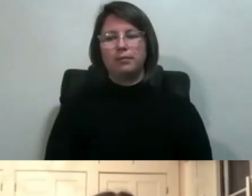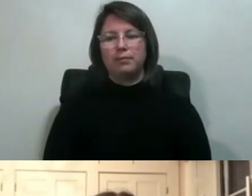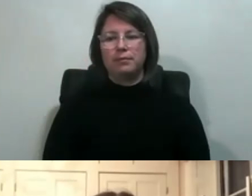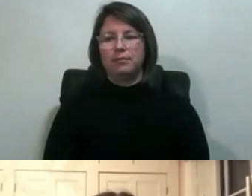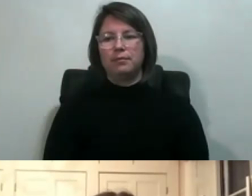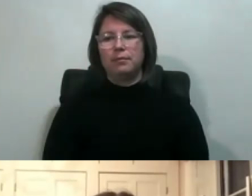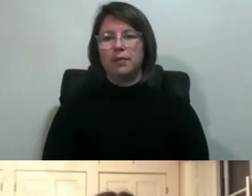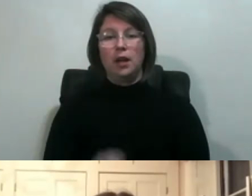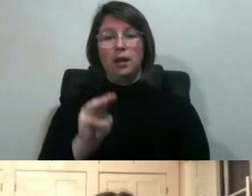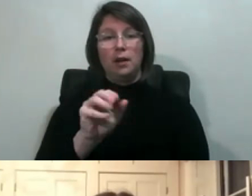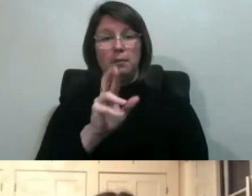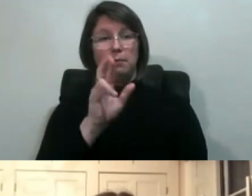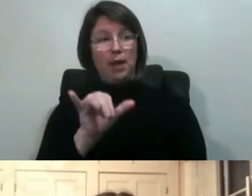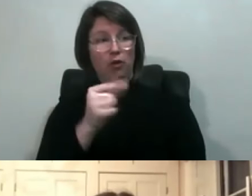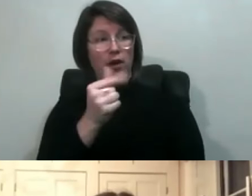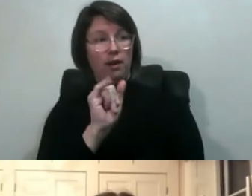Mary Gail.